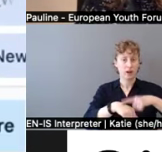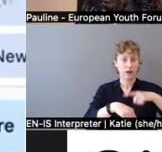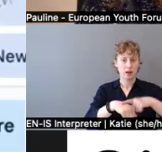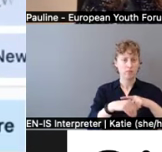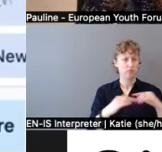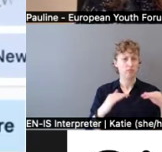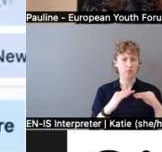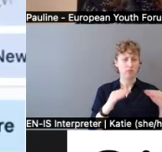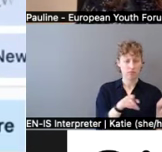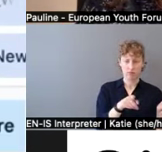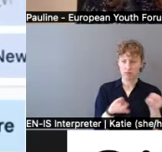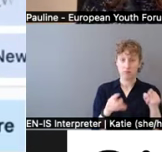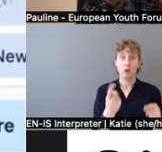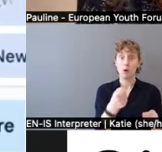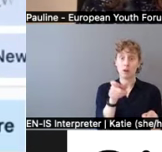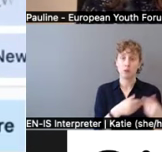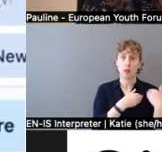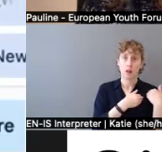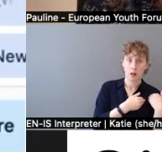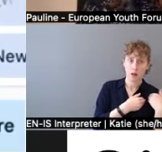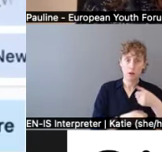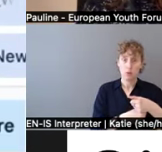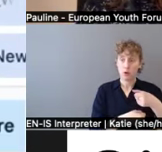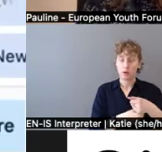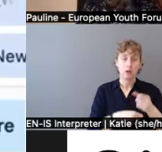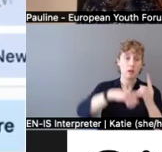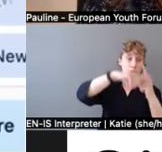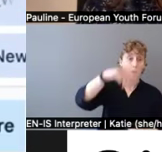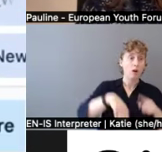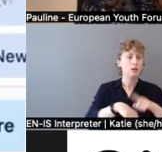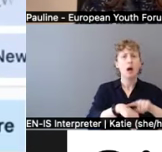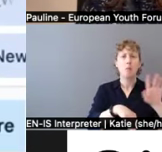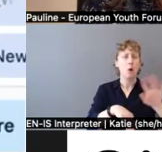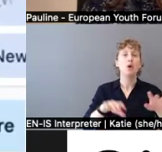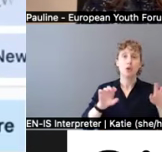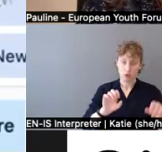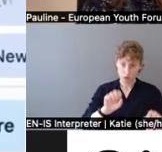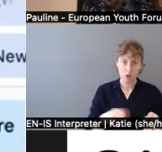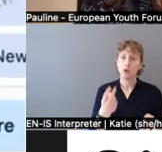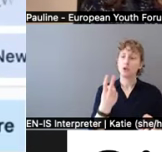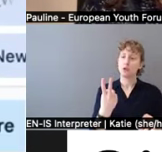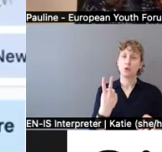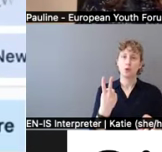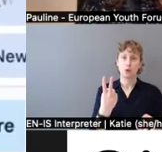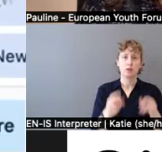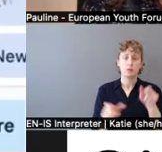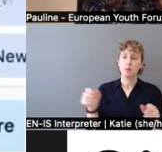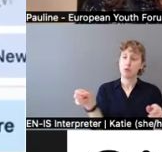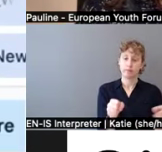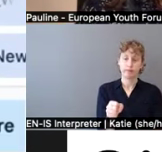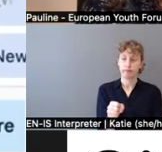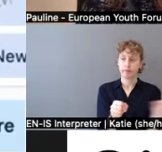doesn't necessarily mean one person working part-time. It could also be two people working 25%. So it's just